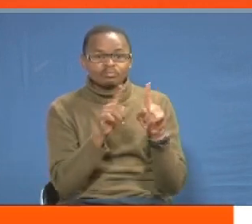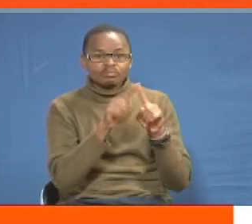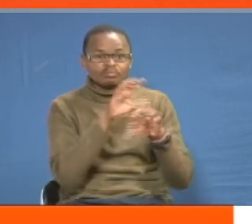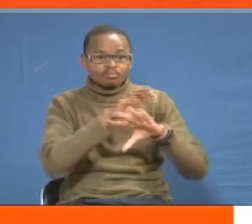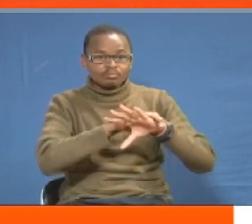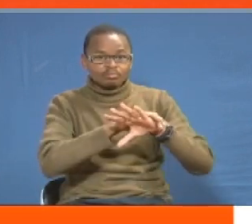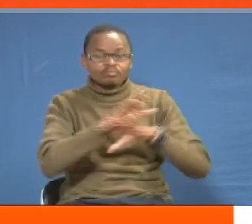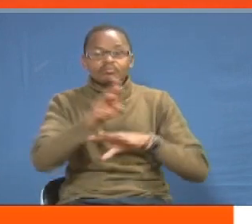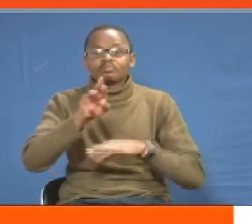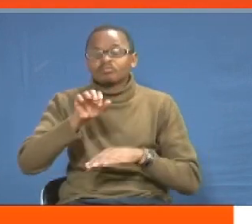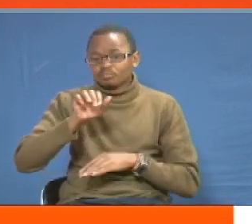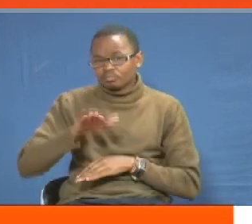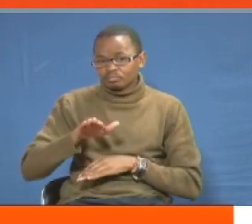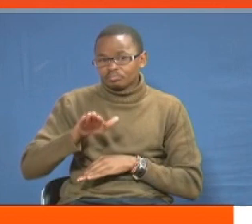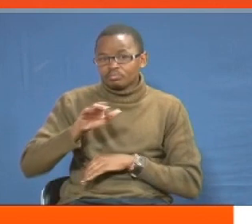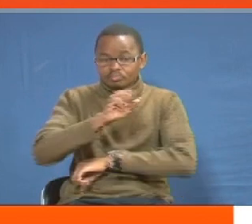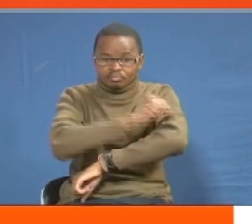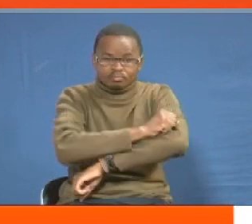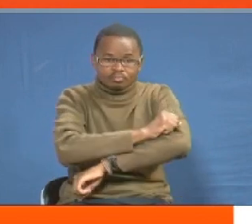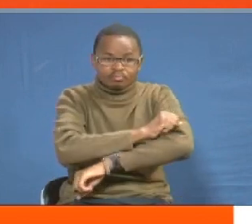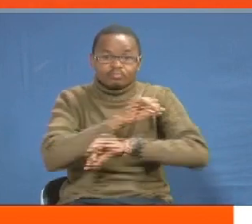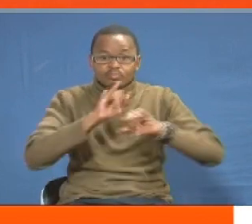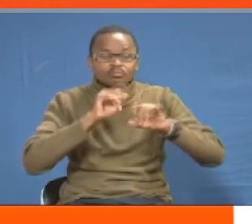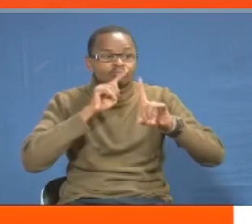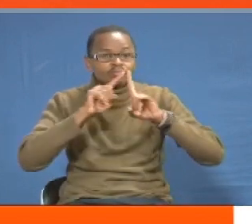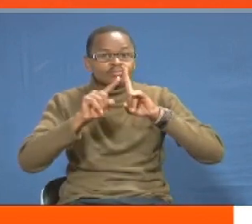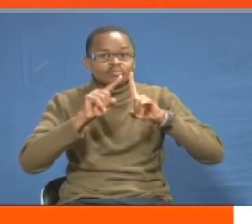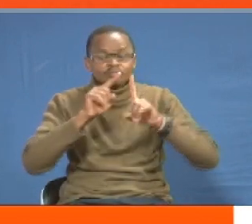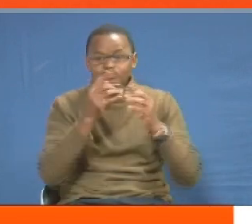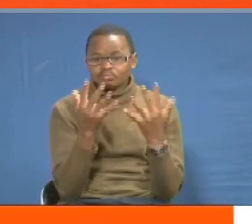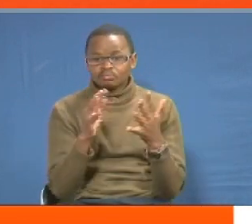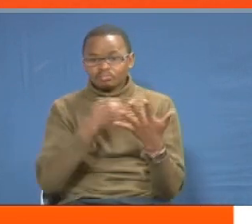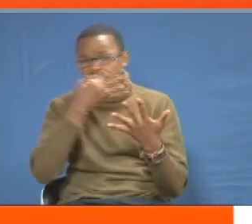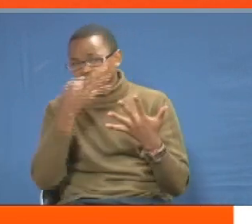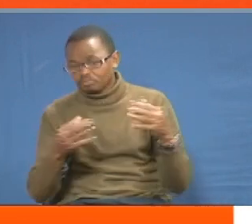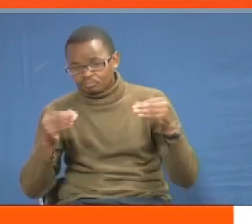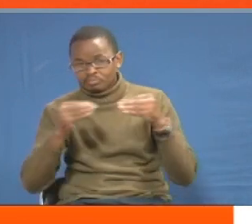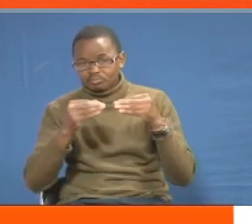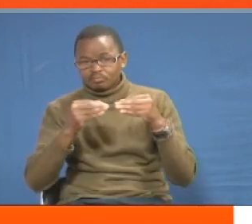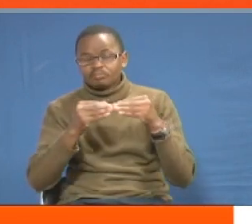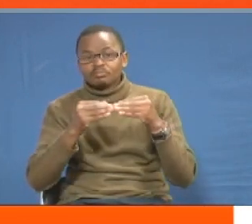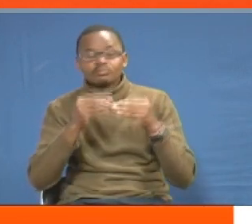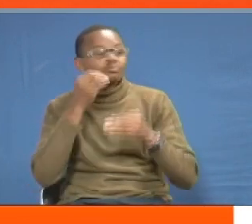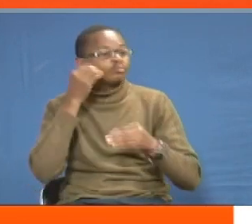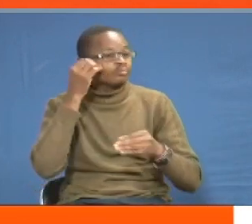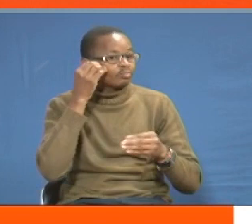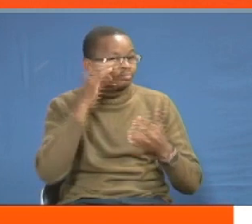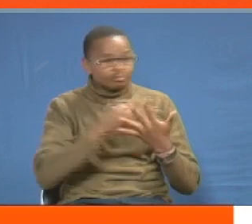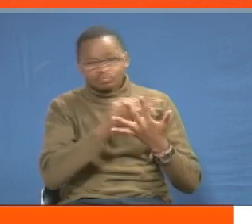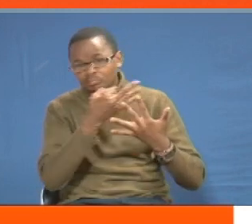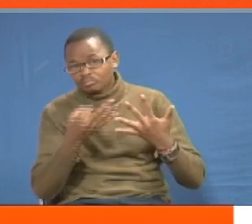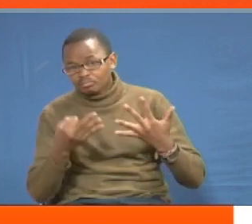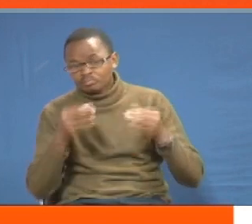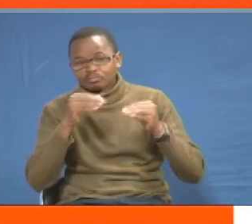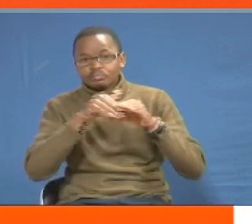networks, to reach out to the girls in school and still talk to them. So you may fail to meet them in school, not in school, at home. You may